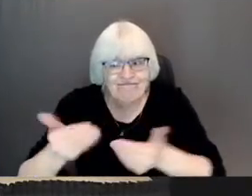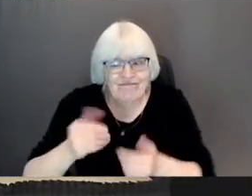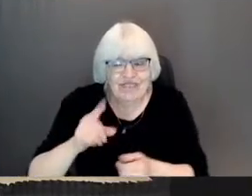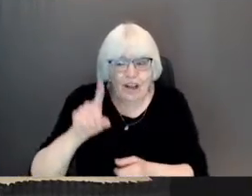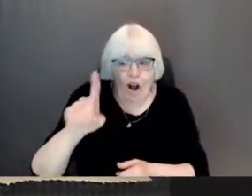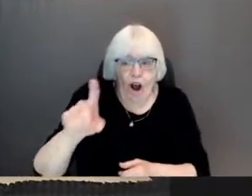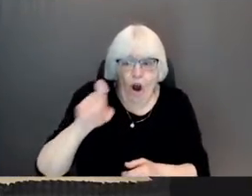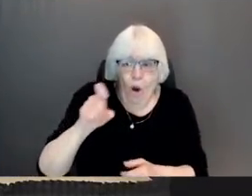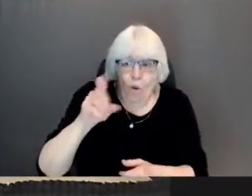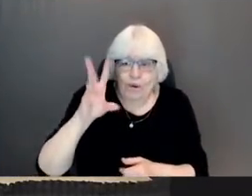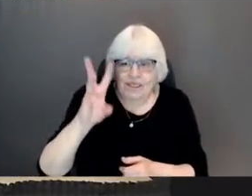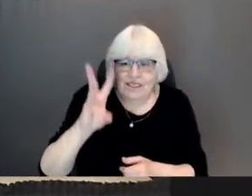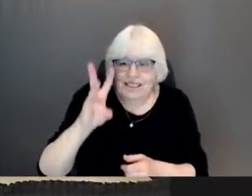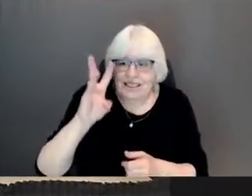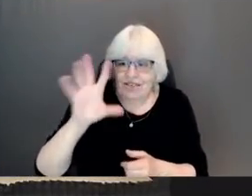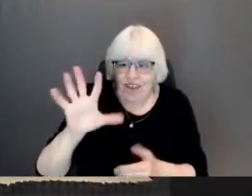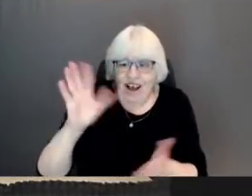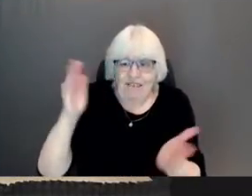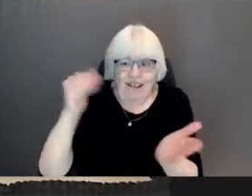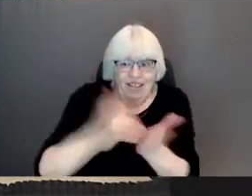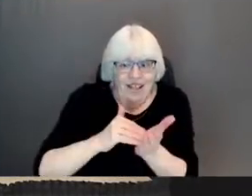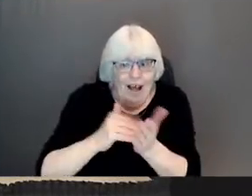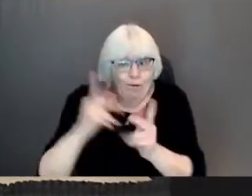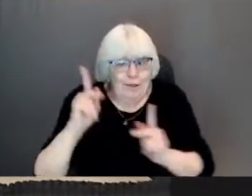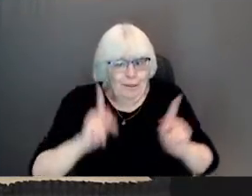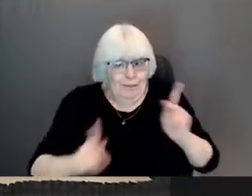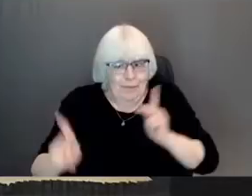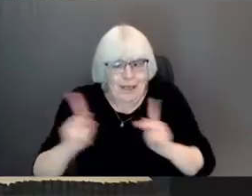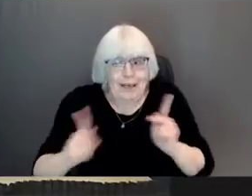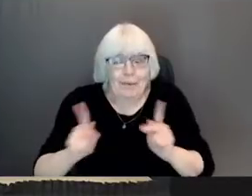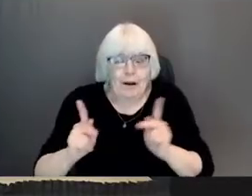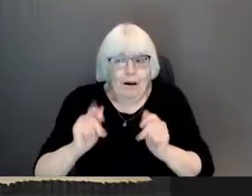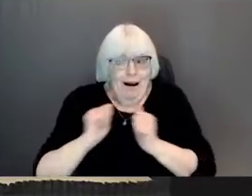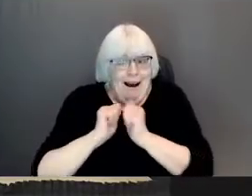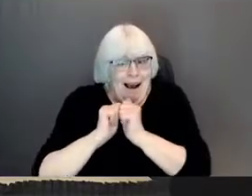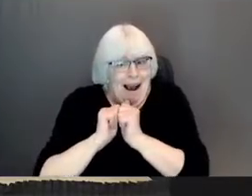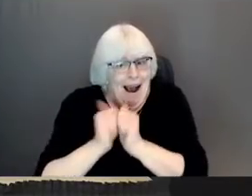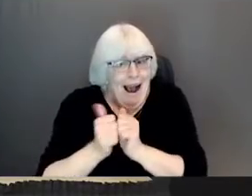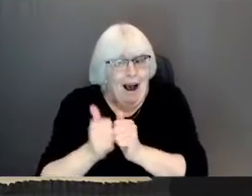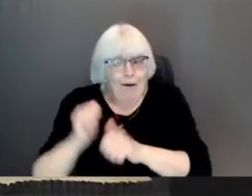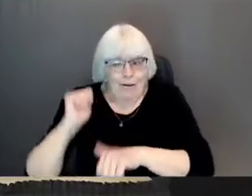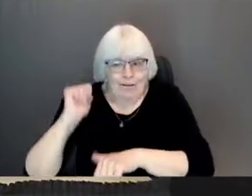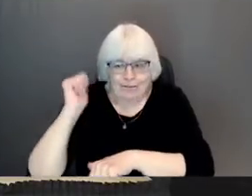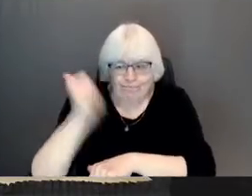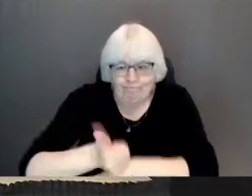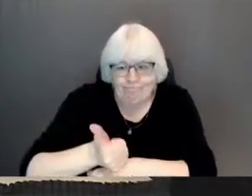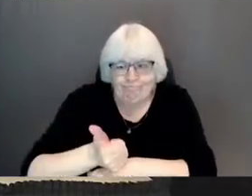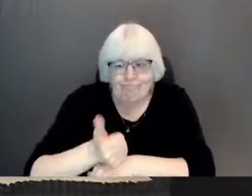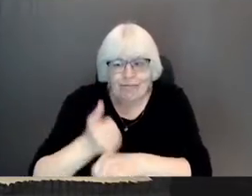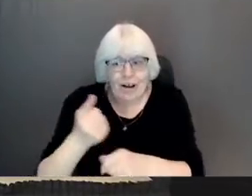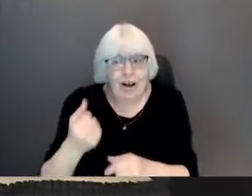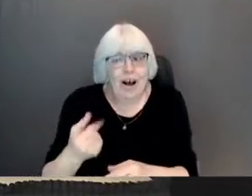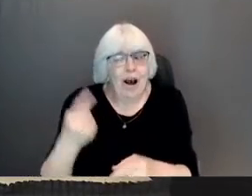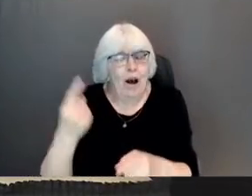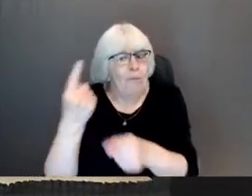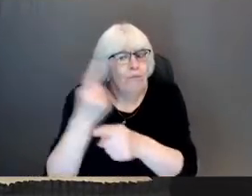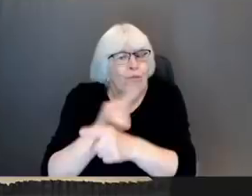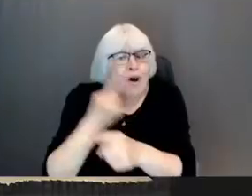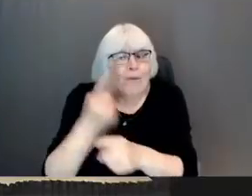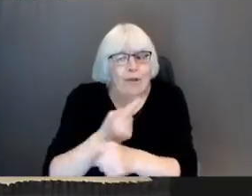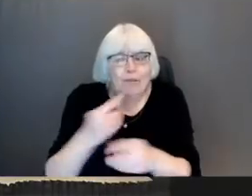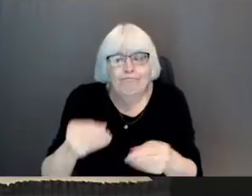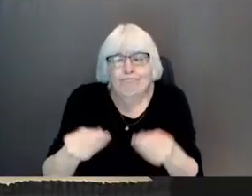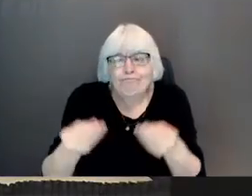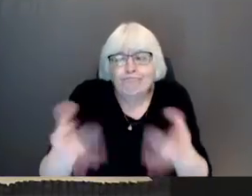unrefined science. We don't get everybody with one swoop, but we are trying to be as open as we can and as adaptive as we